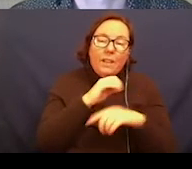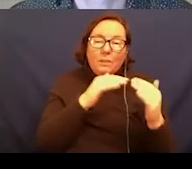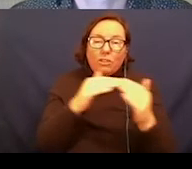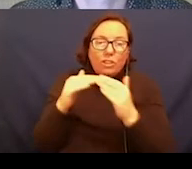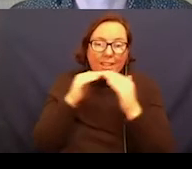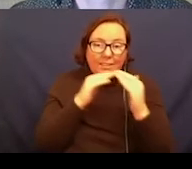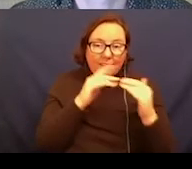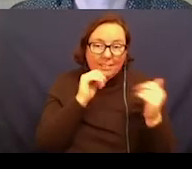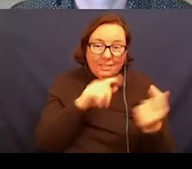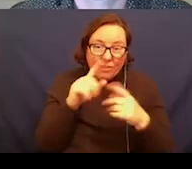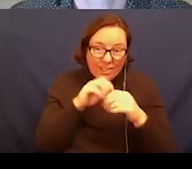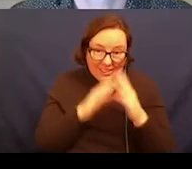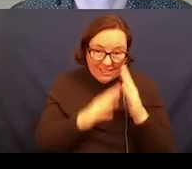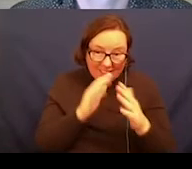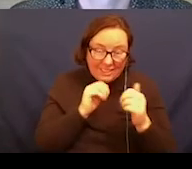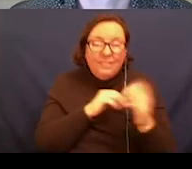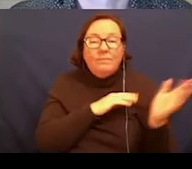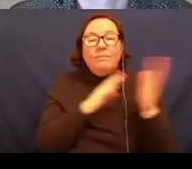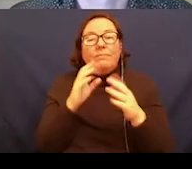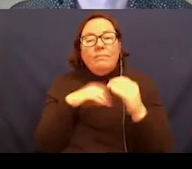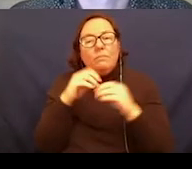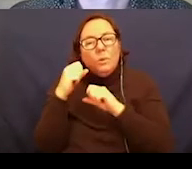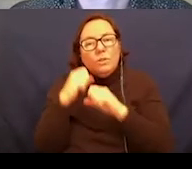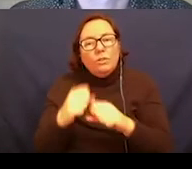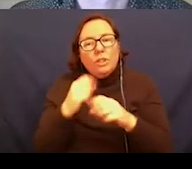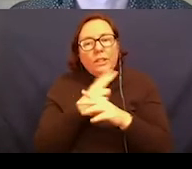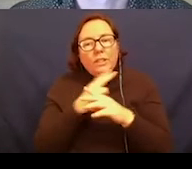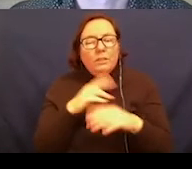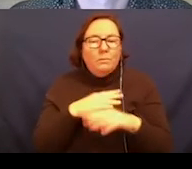and strengthening consumer protection.